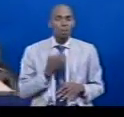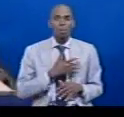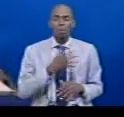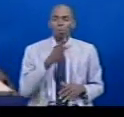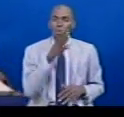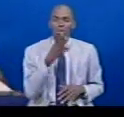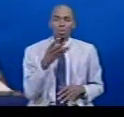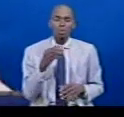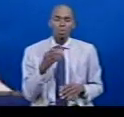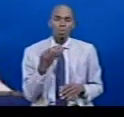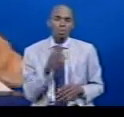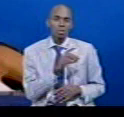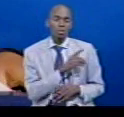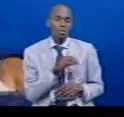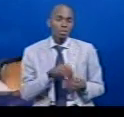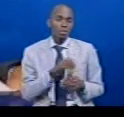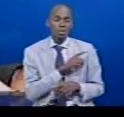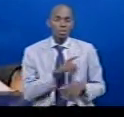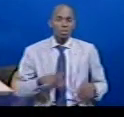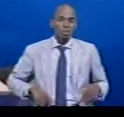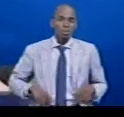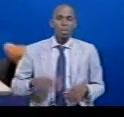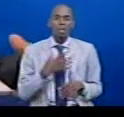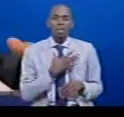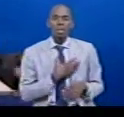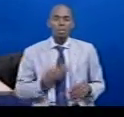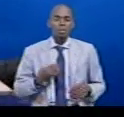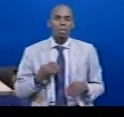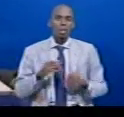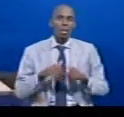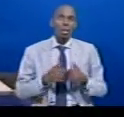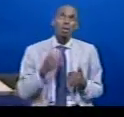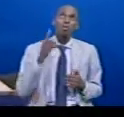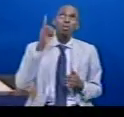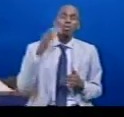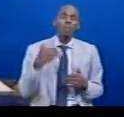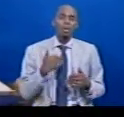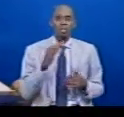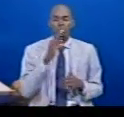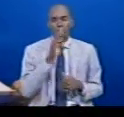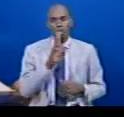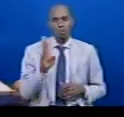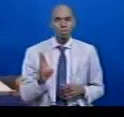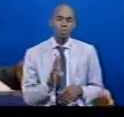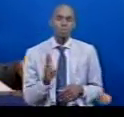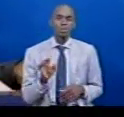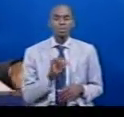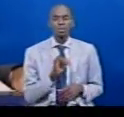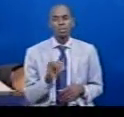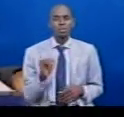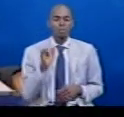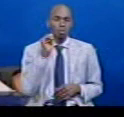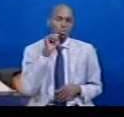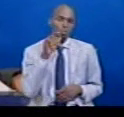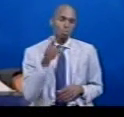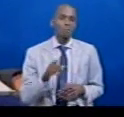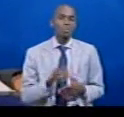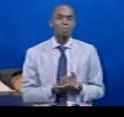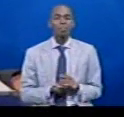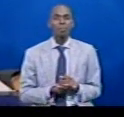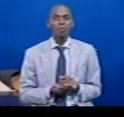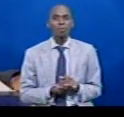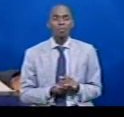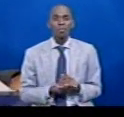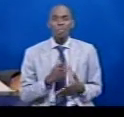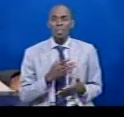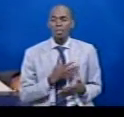God has been using her to support our father in the Lord. Let us praise God for her life,